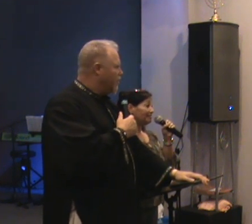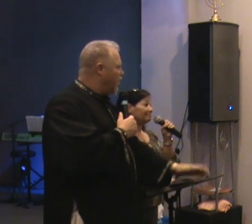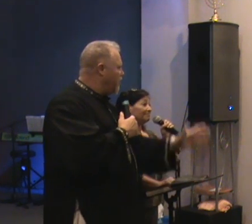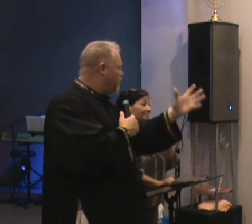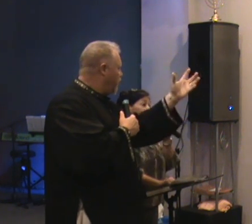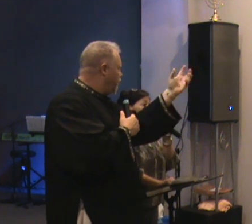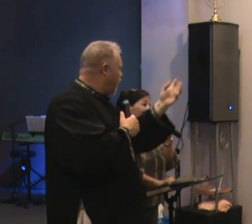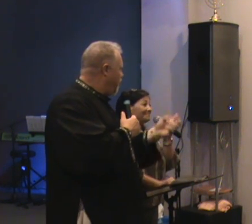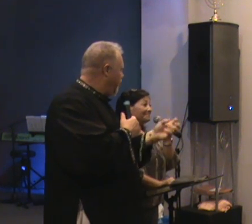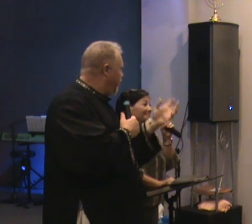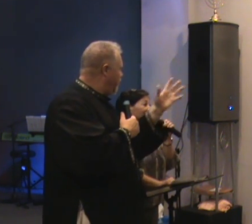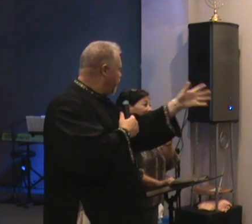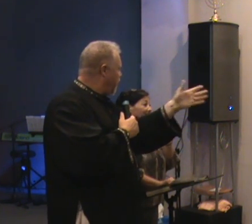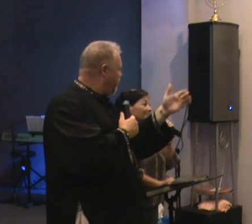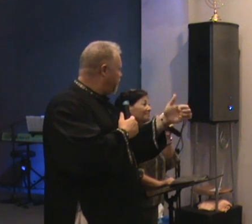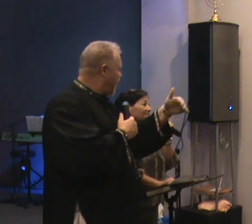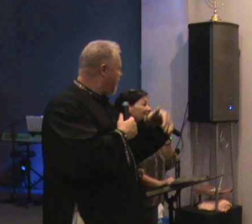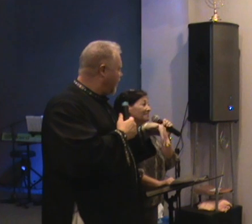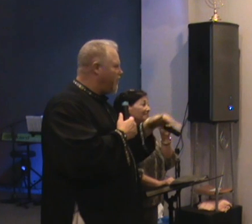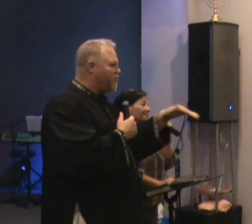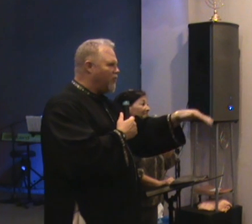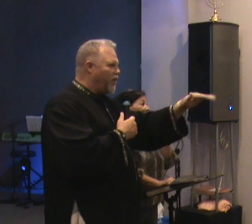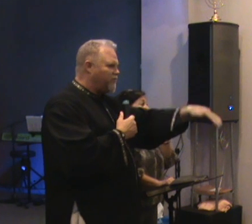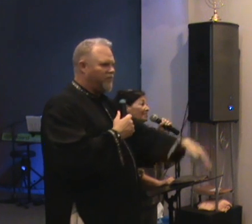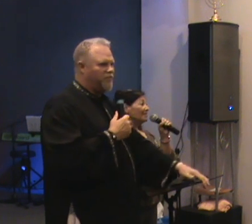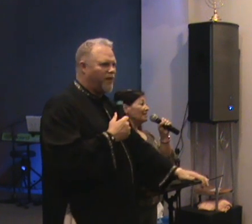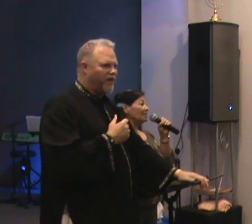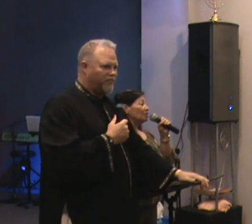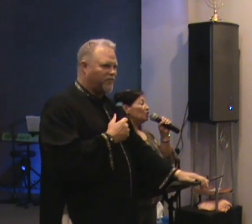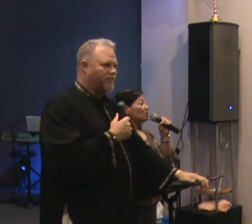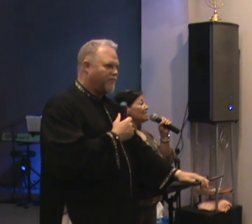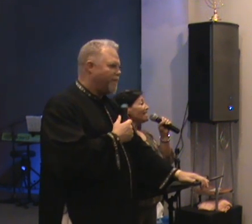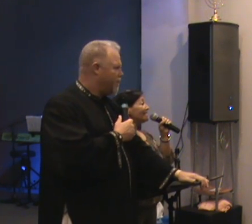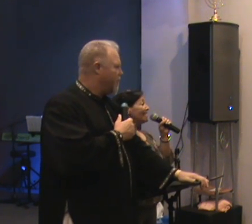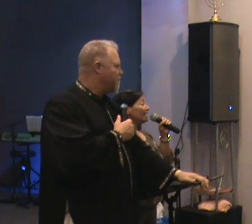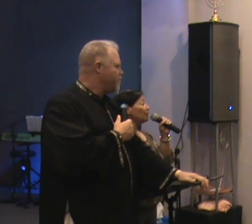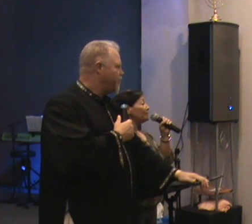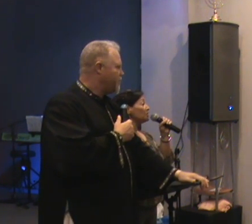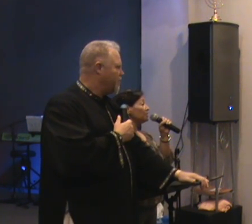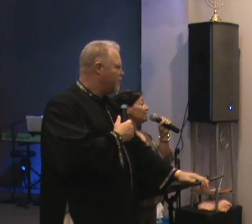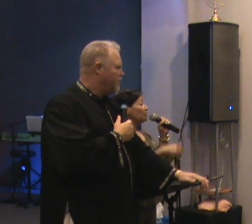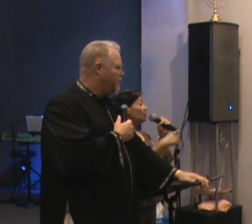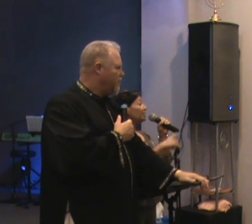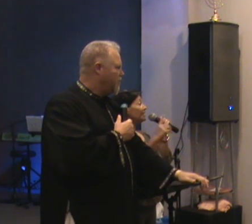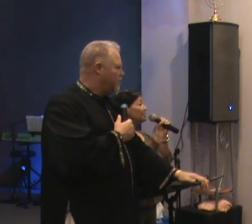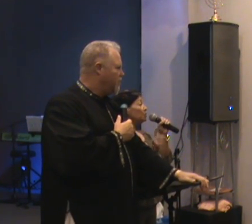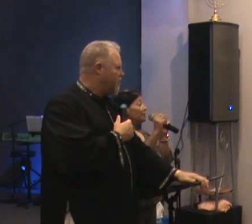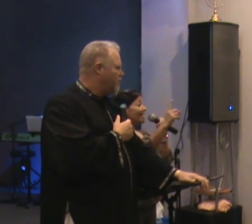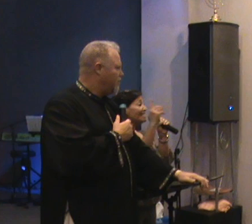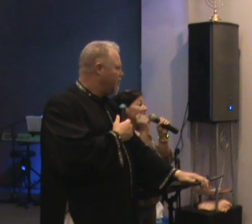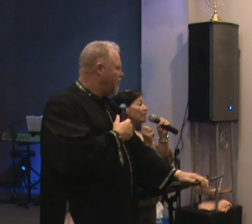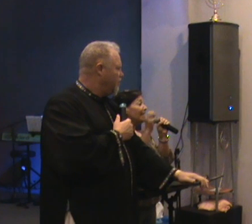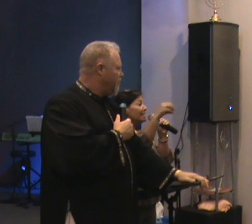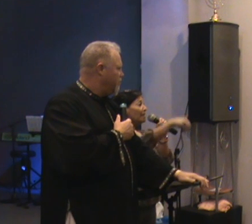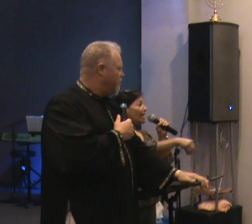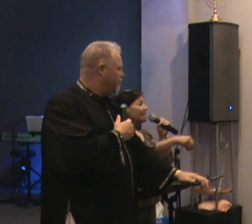aquí. God is going to draw people from the north, the south, the east, and the west to this place. Dios está trayendo a personas del norte, del sur, del